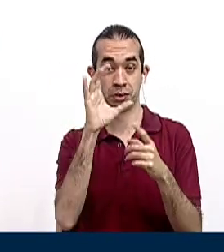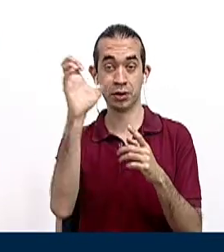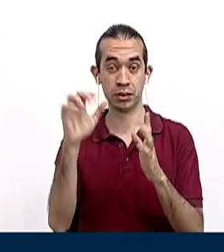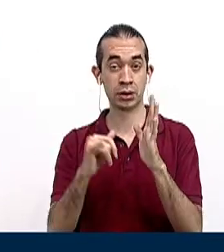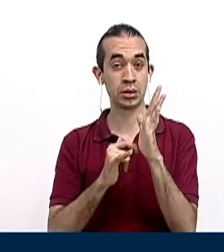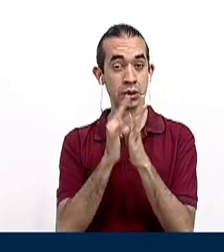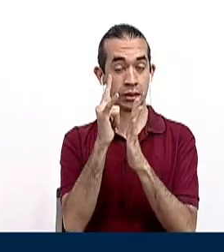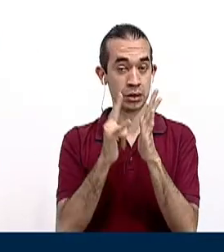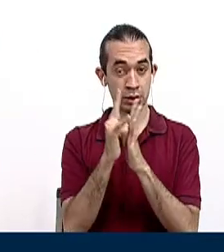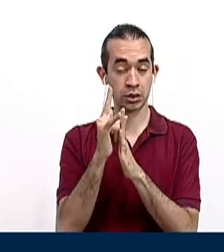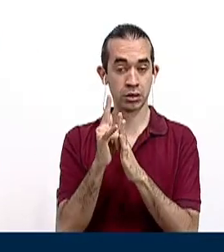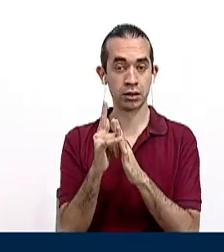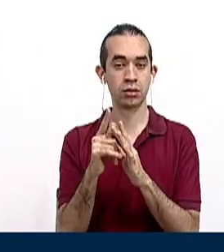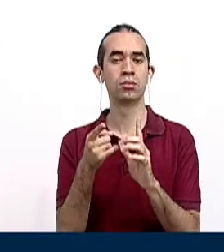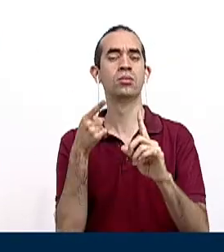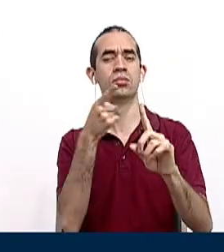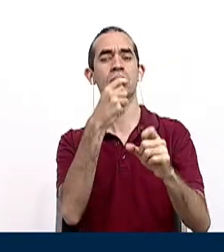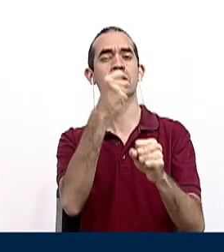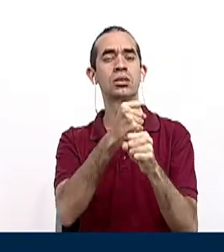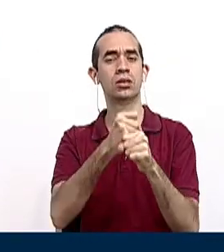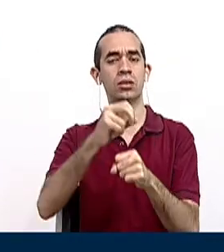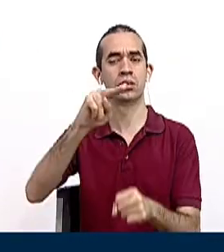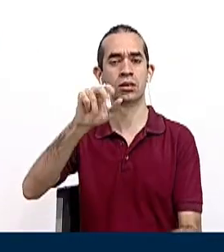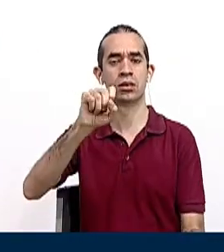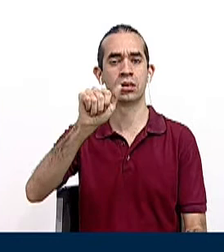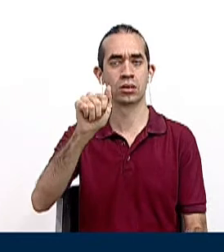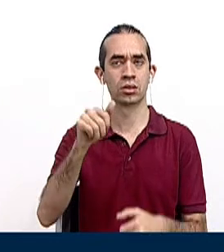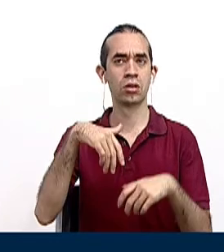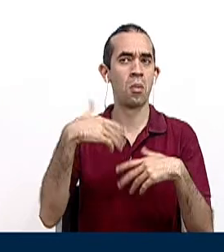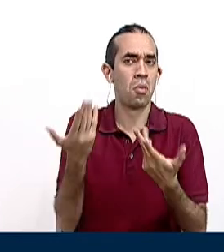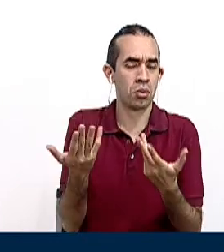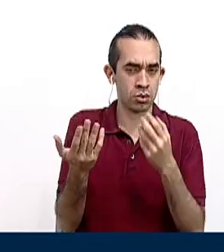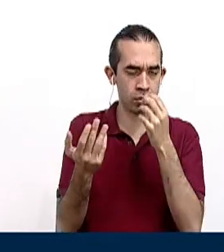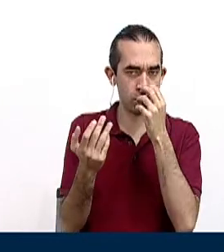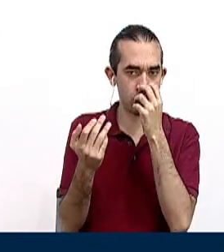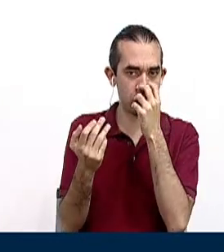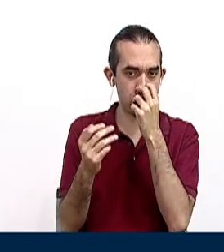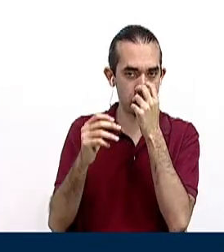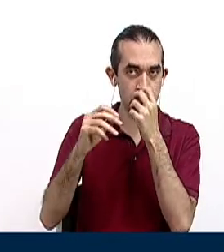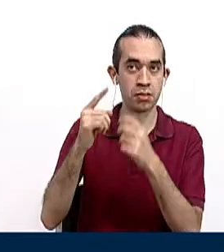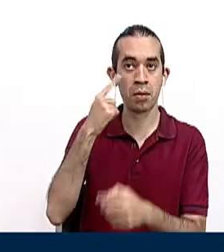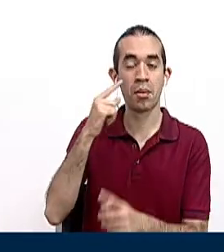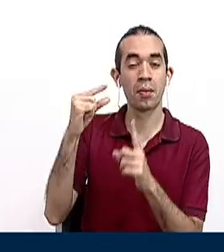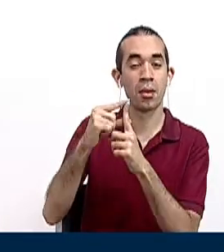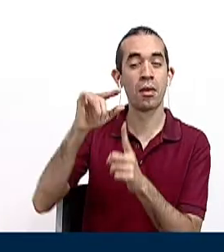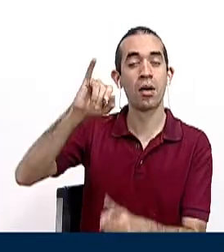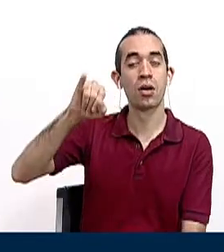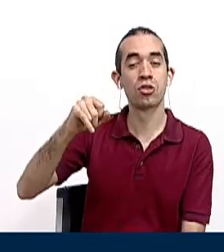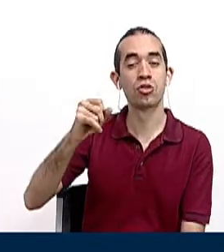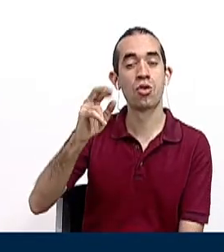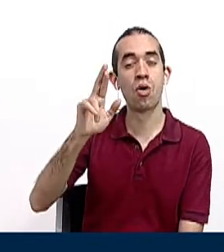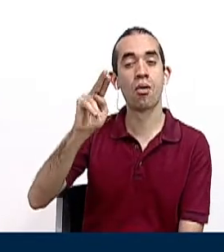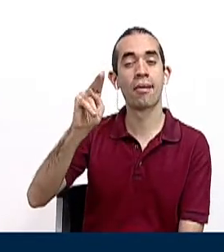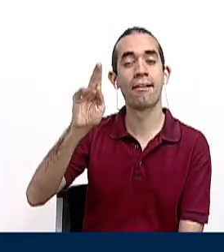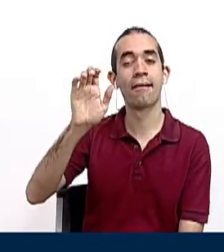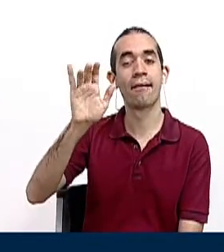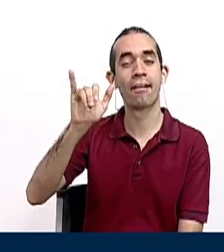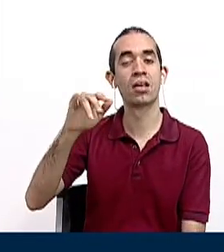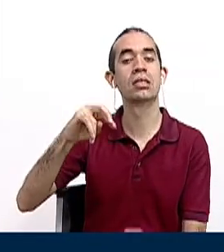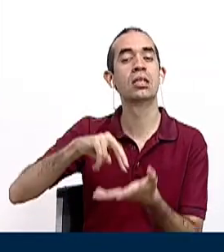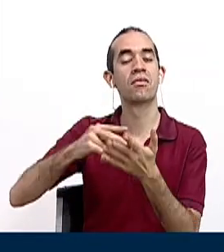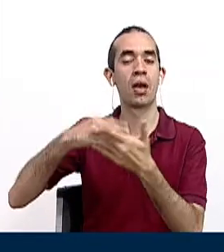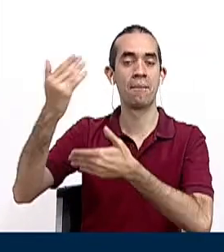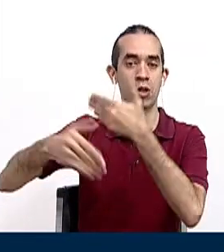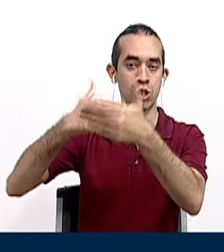Kaufman's journey to working for NASA was, remember that journey is the process that she took. So it was